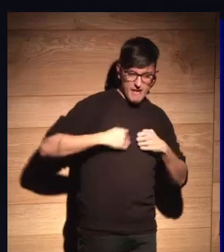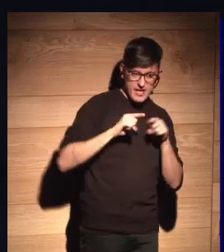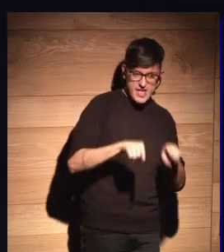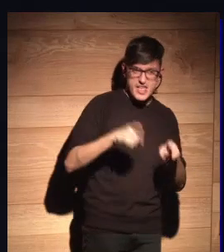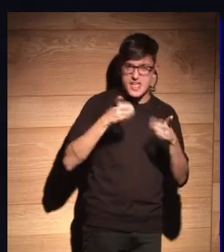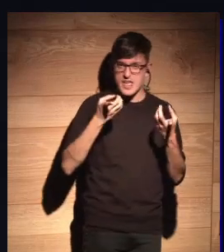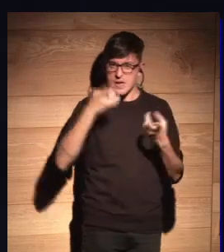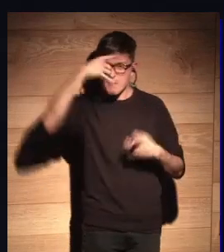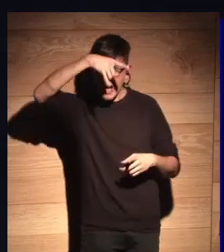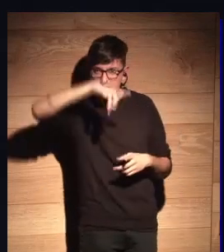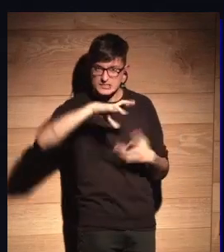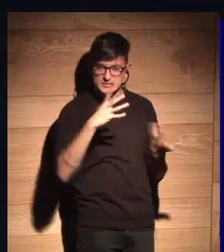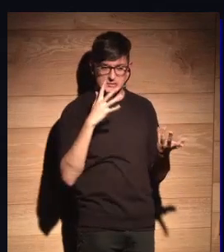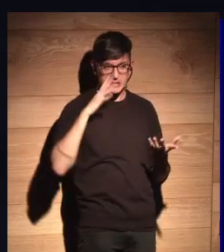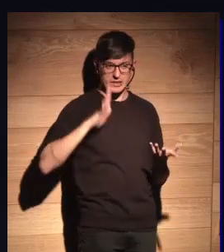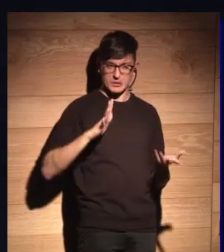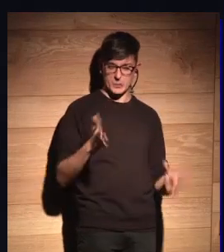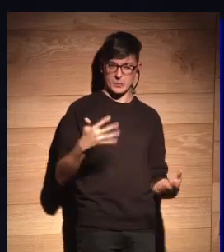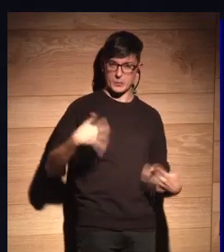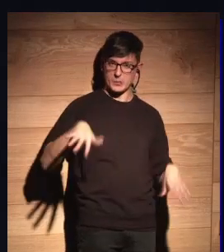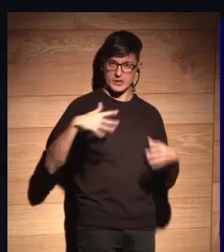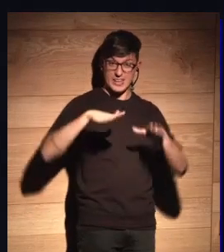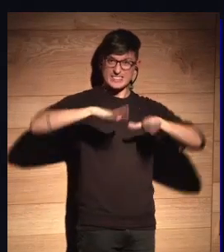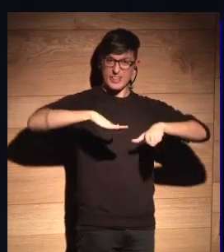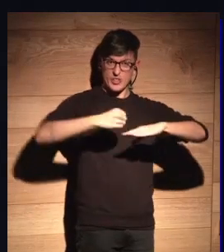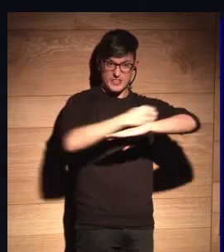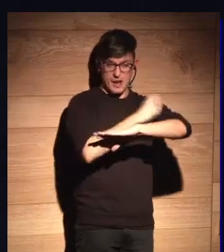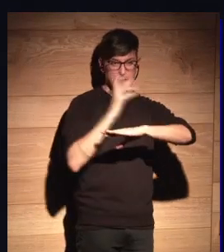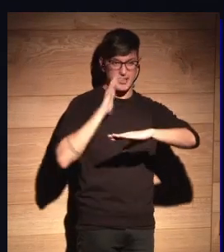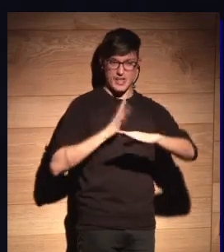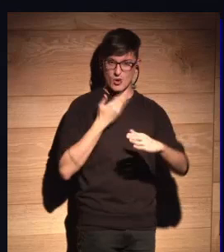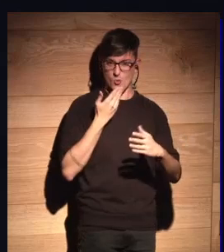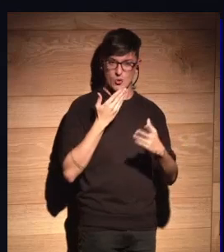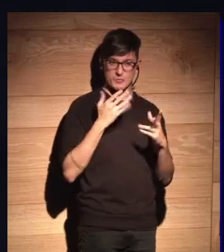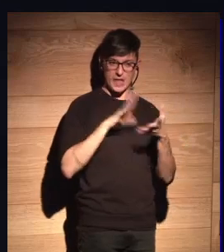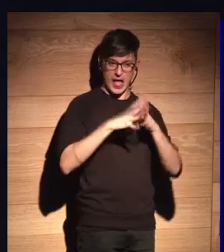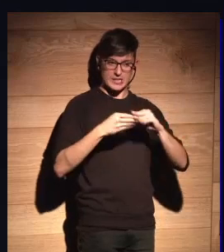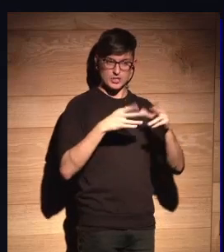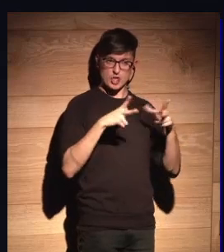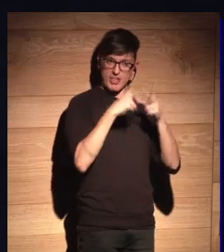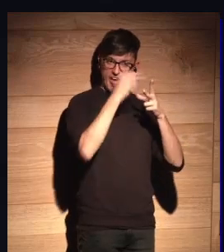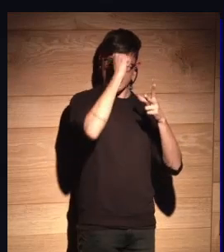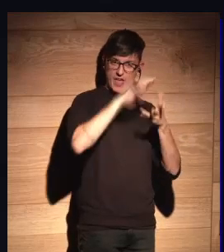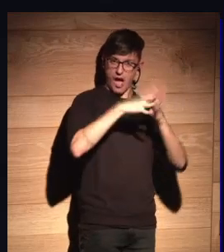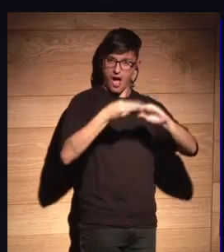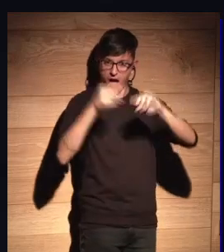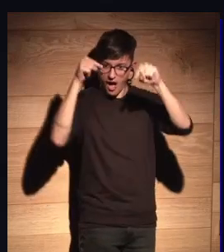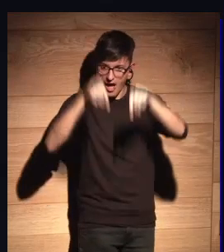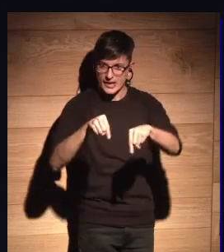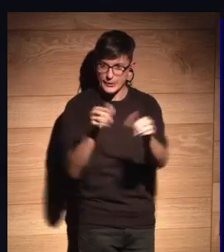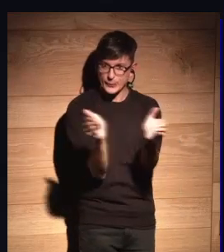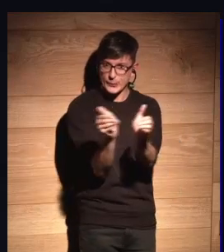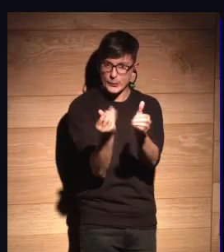microcosm of, Indian society right there on the train station. So I teamed up with